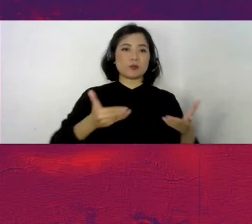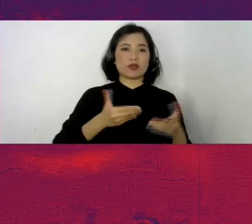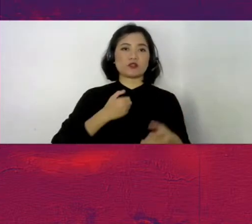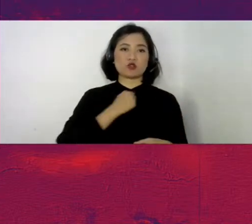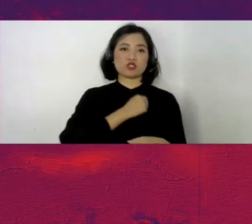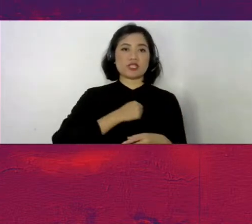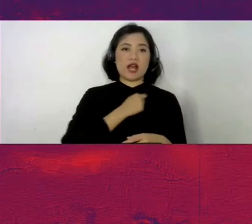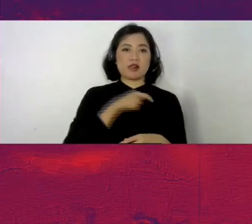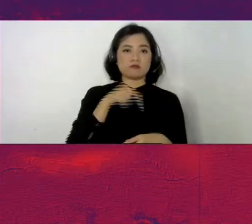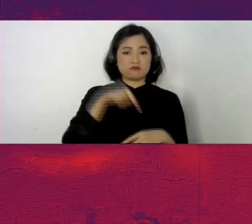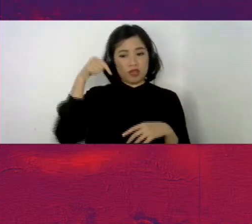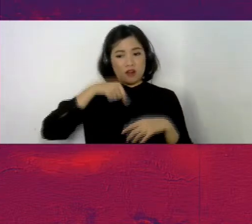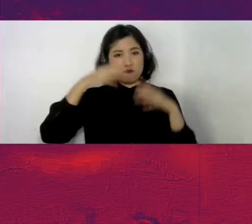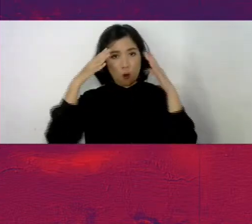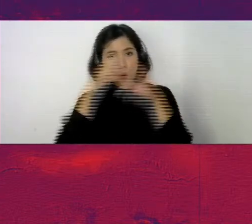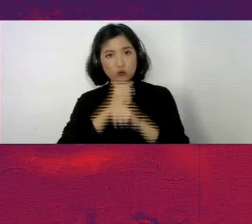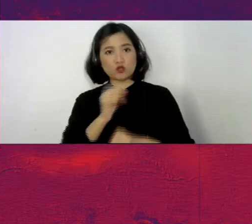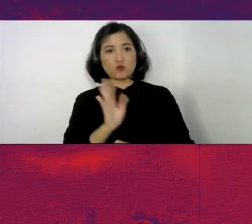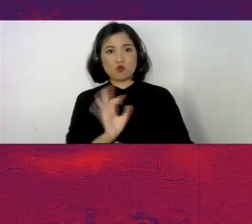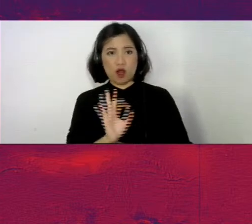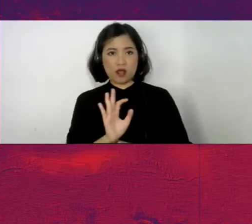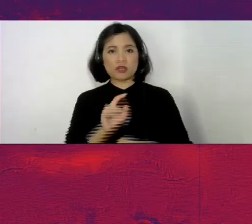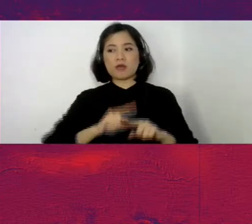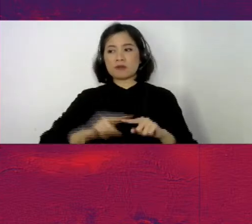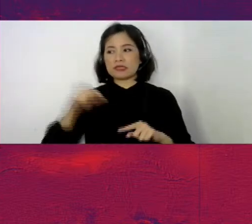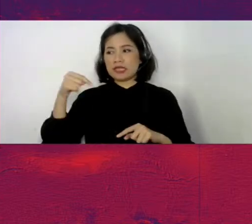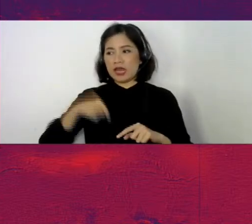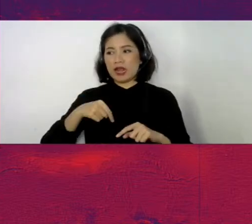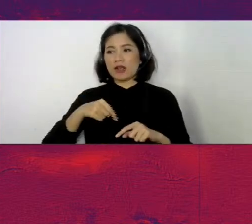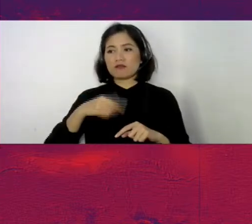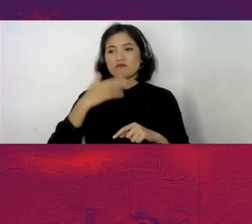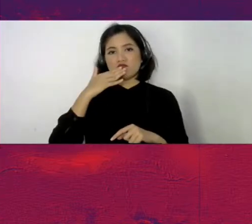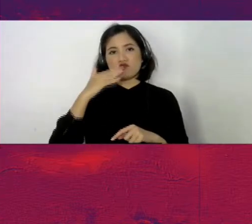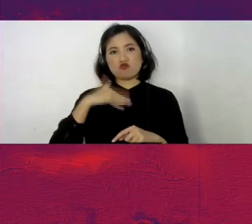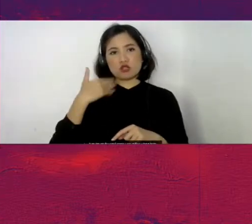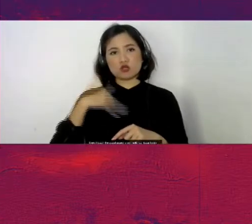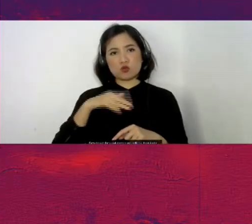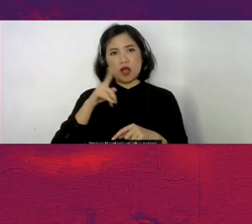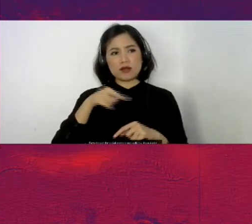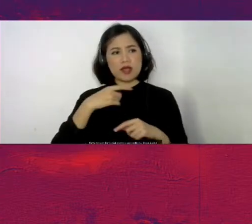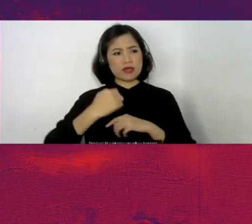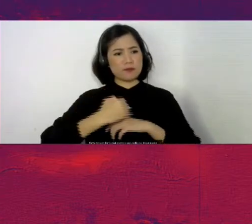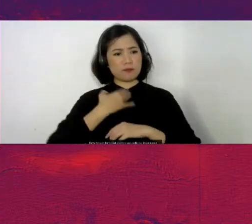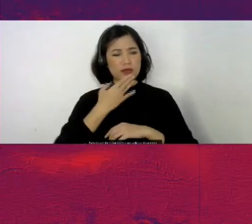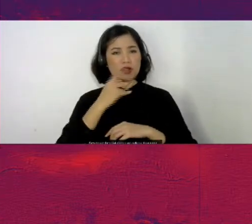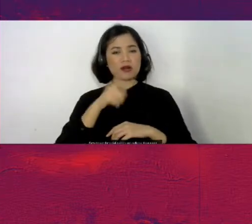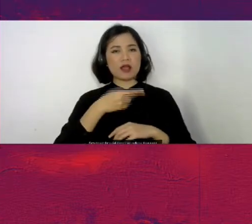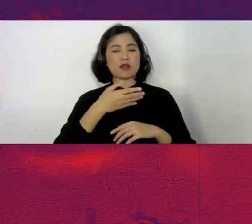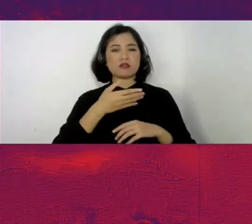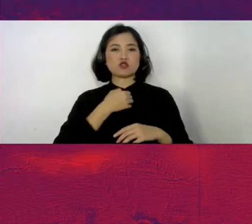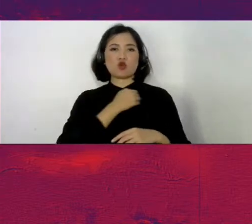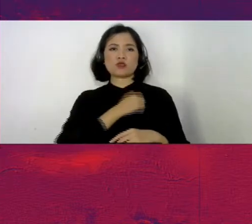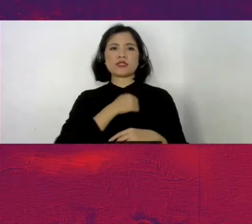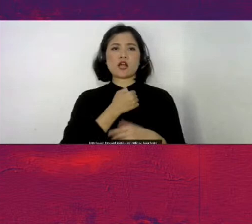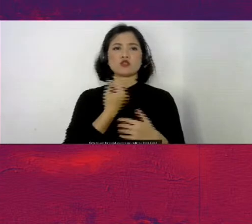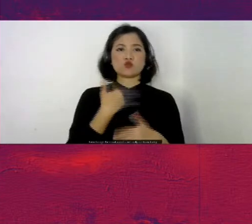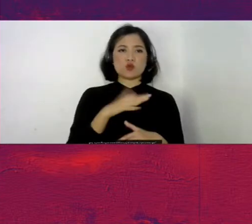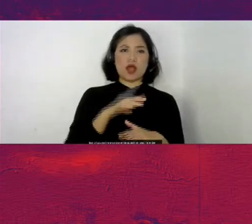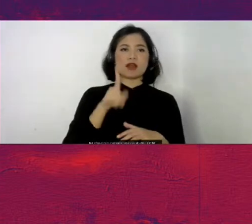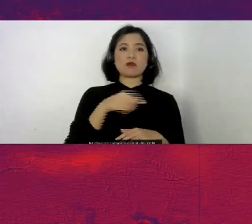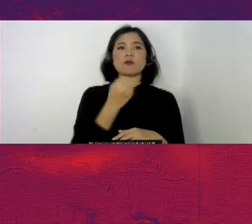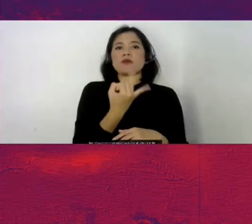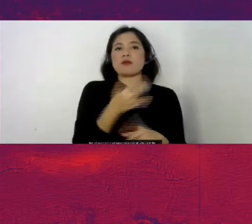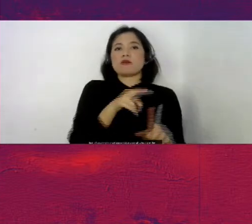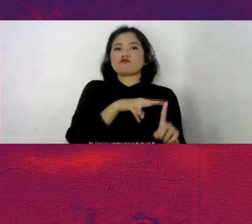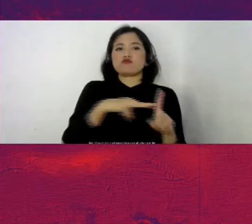course the environmental aspect will also have the impact on social aspect, as we know that the multidimensional poverty can also take